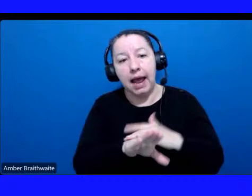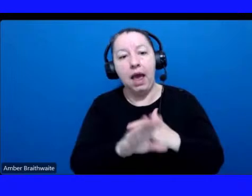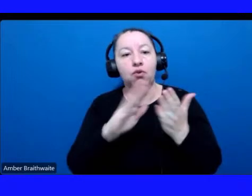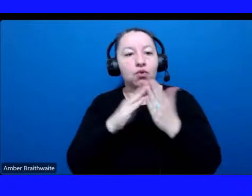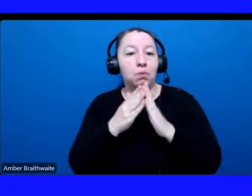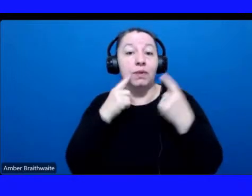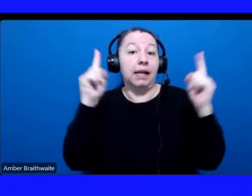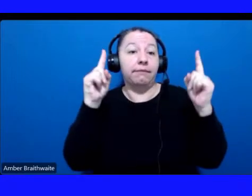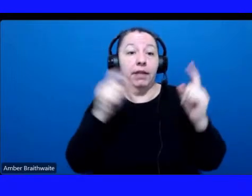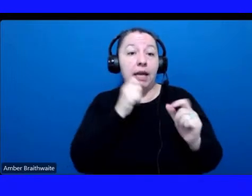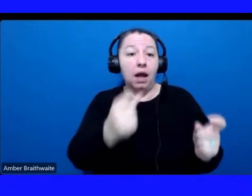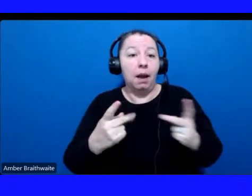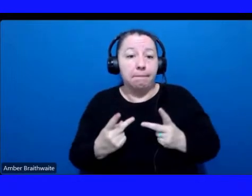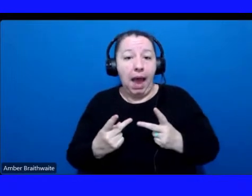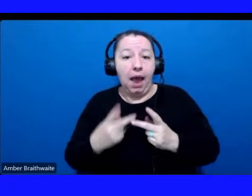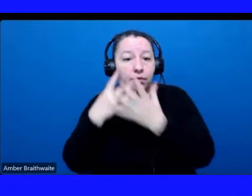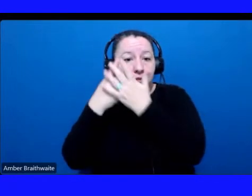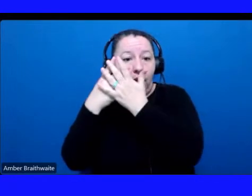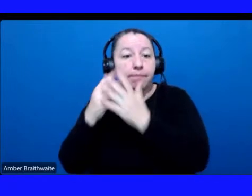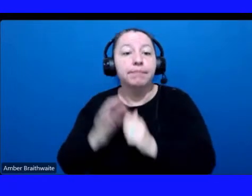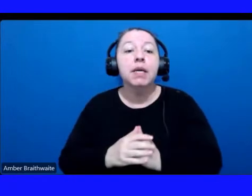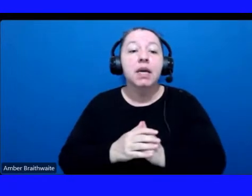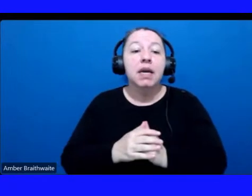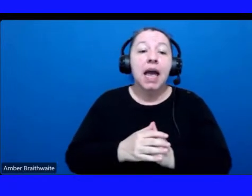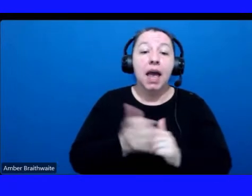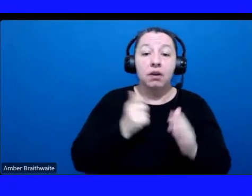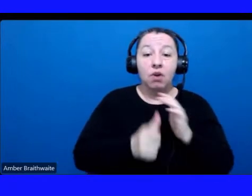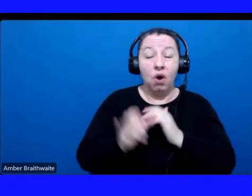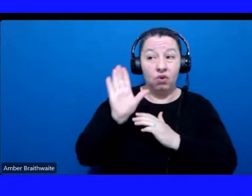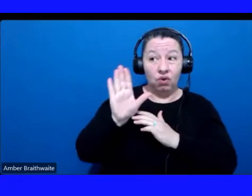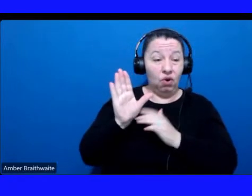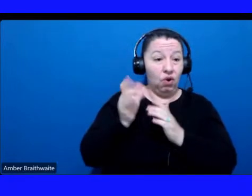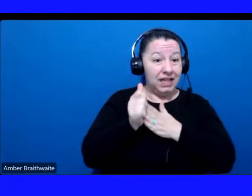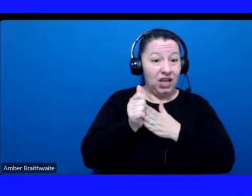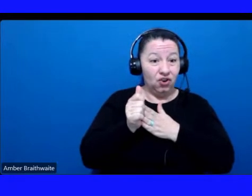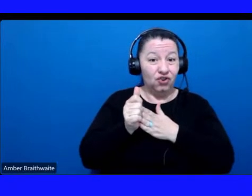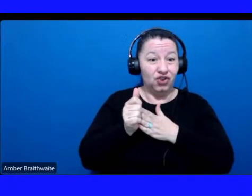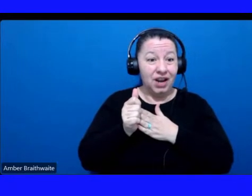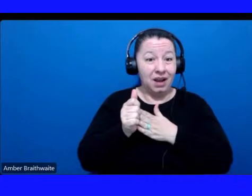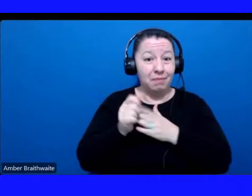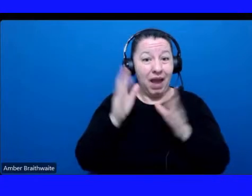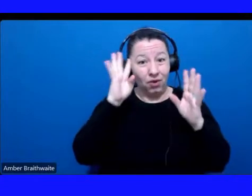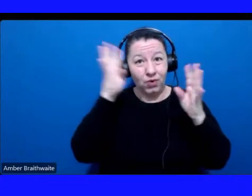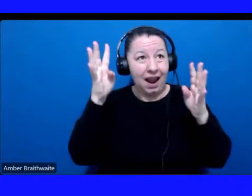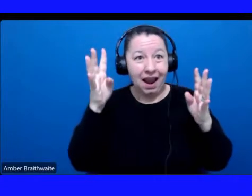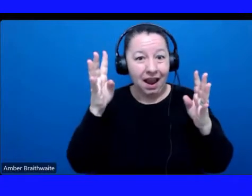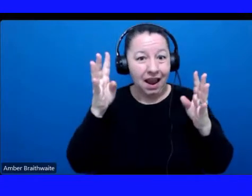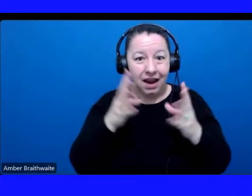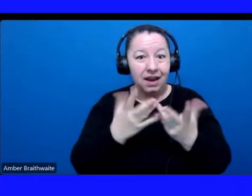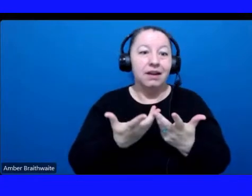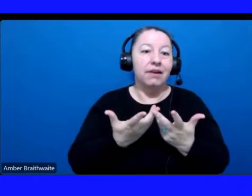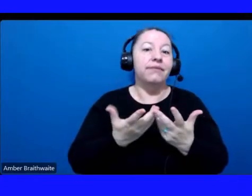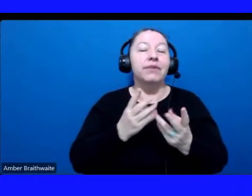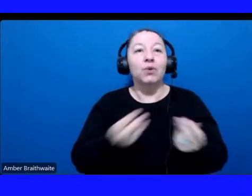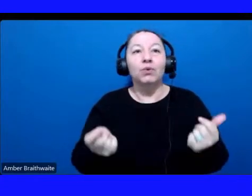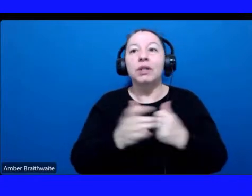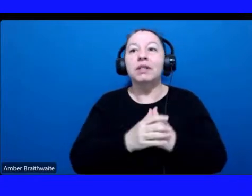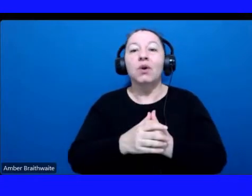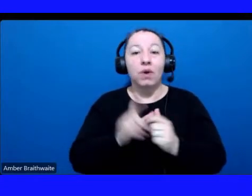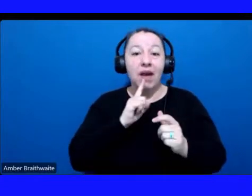Looks like 2019, it was 2,200, and 2020, our COVID year was 1,100. But if we look at the